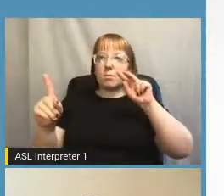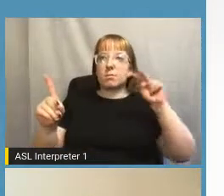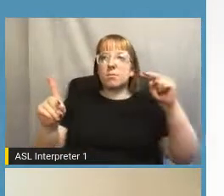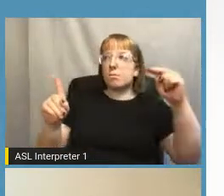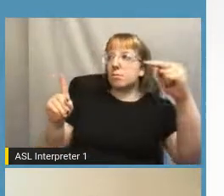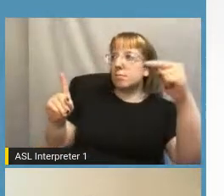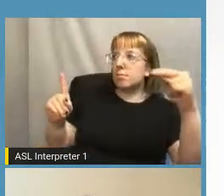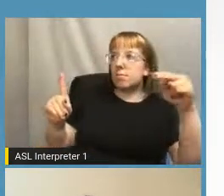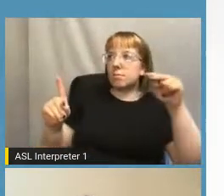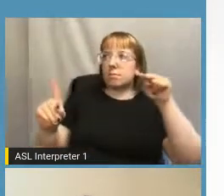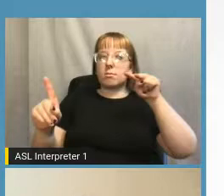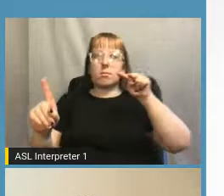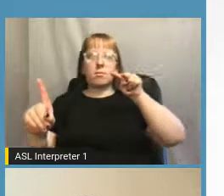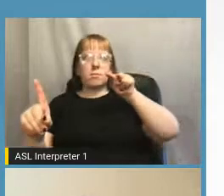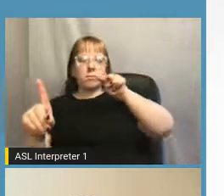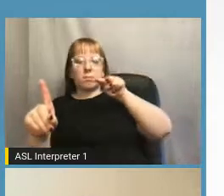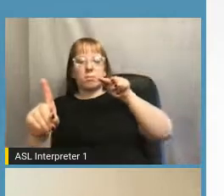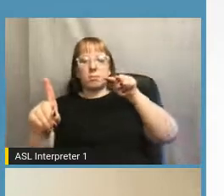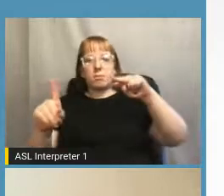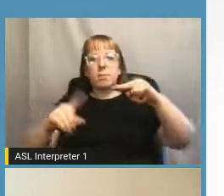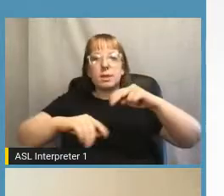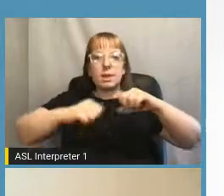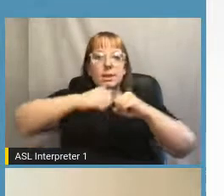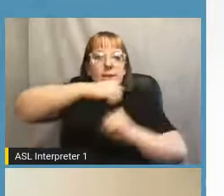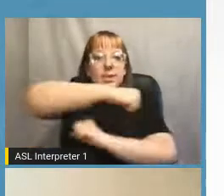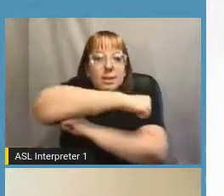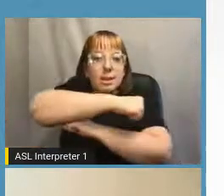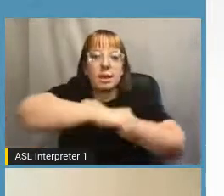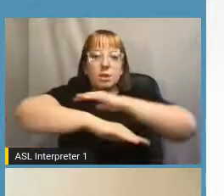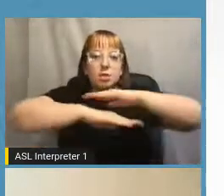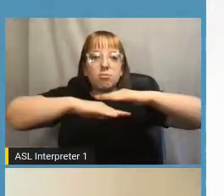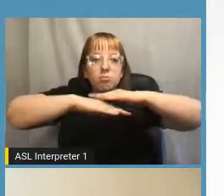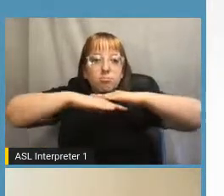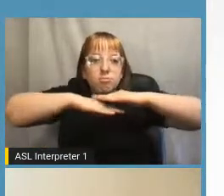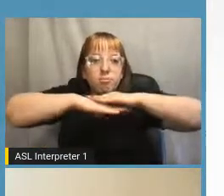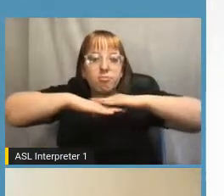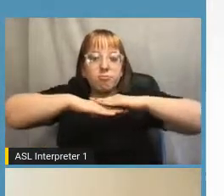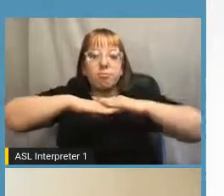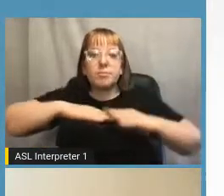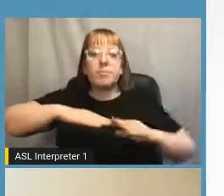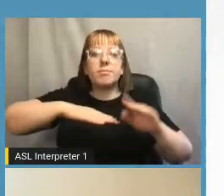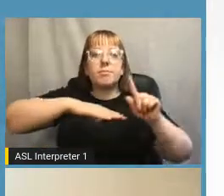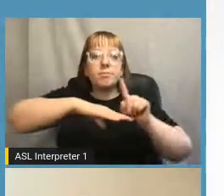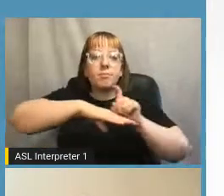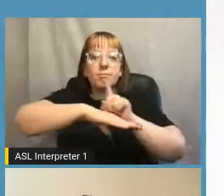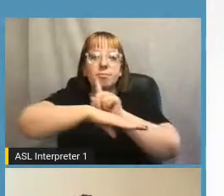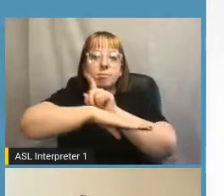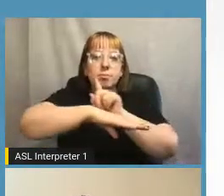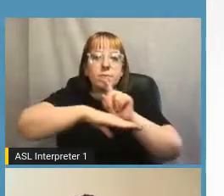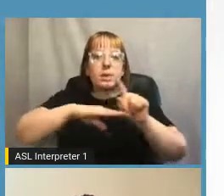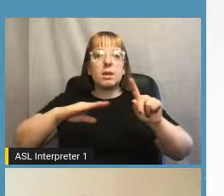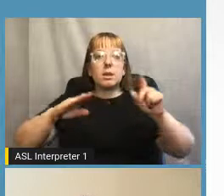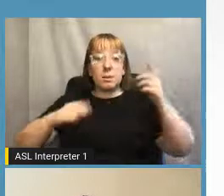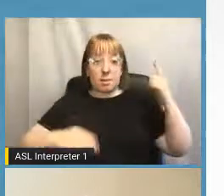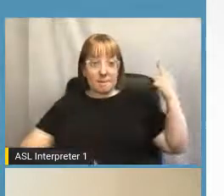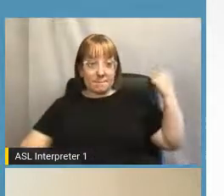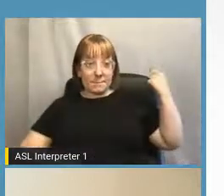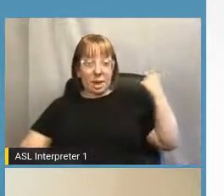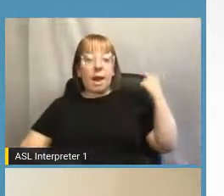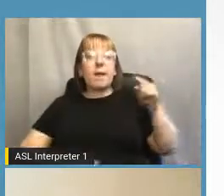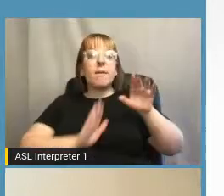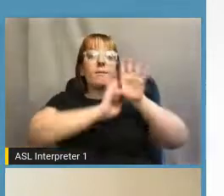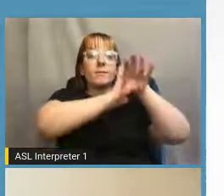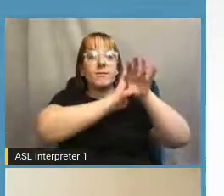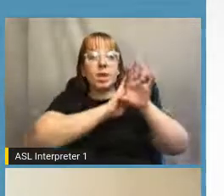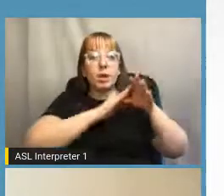the sculptures on the stage or platform. And then in the center is a video that plays. I showed you how the video works in